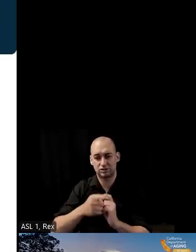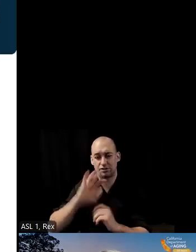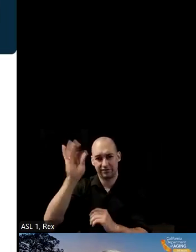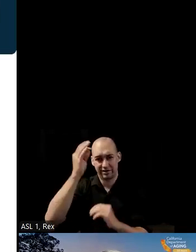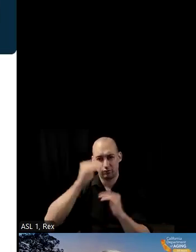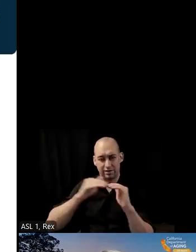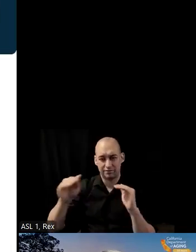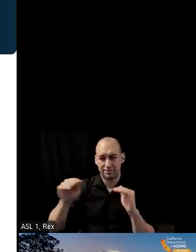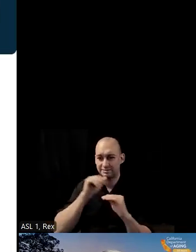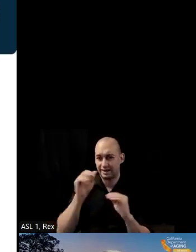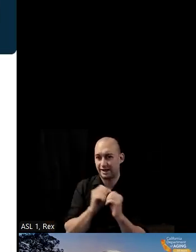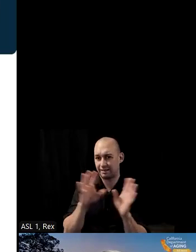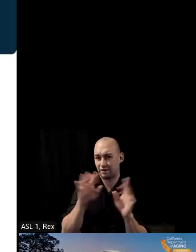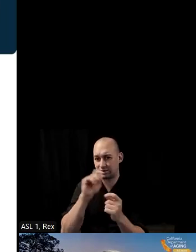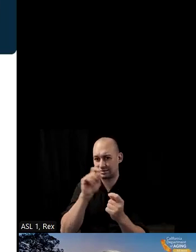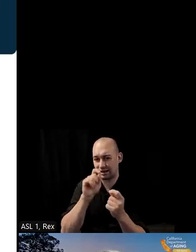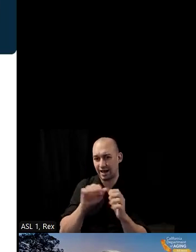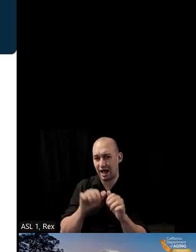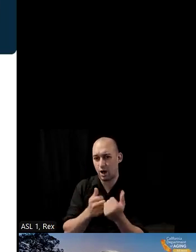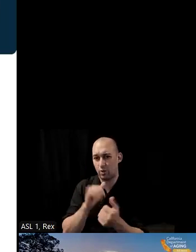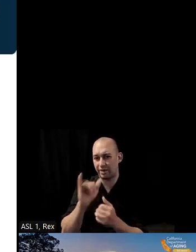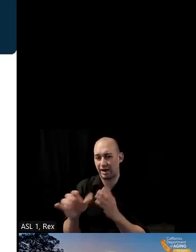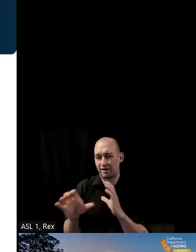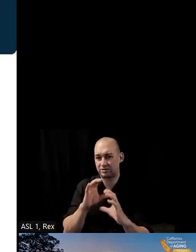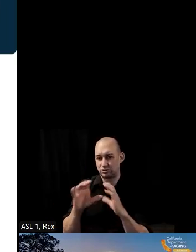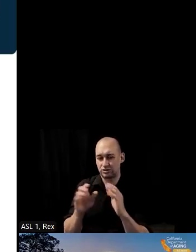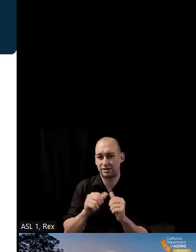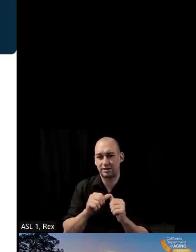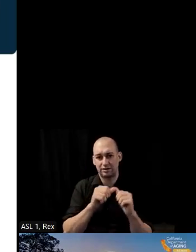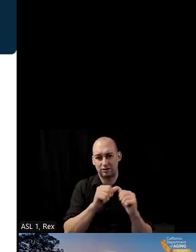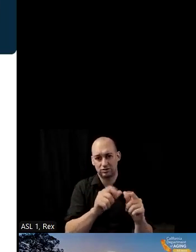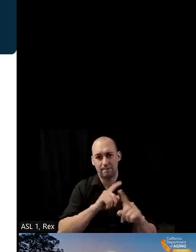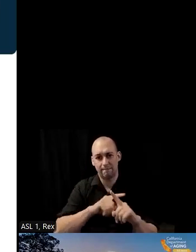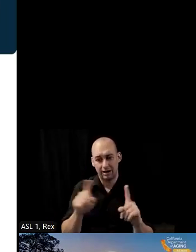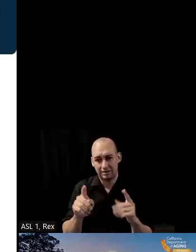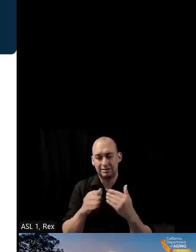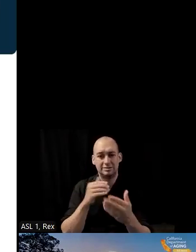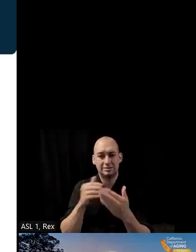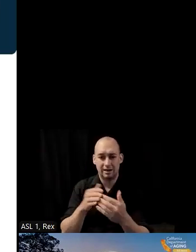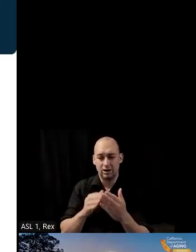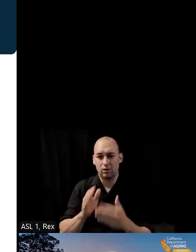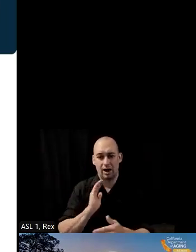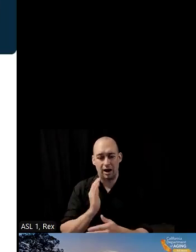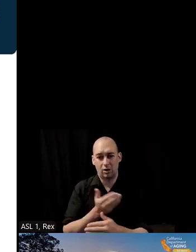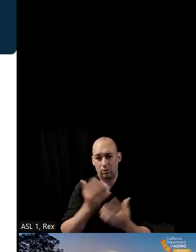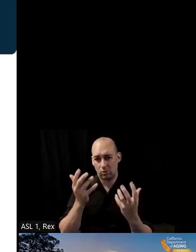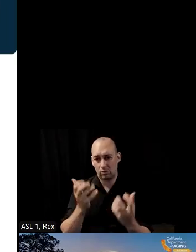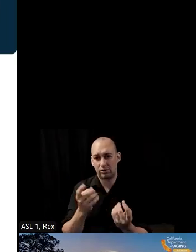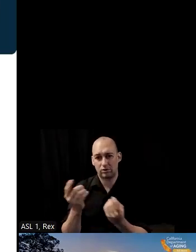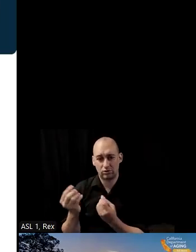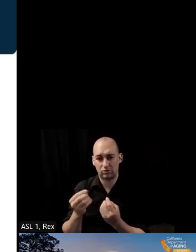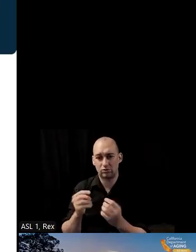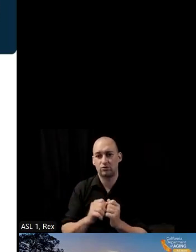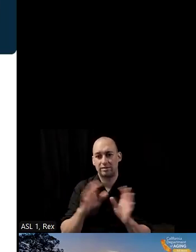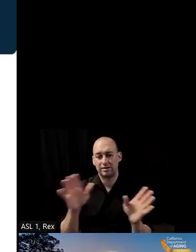not clear exactly how that conversation will continue. But regardless, it is our intention to release all of this and